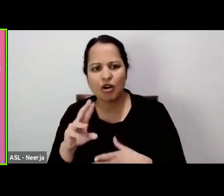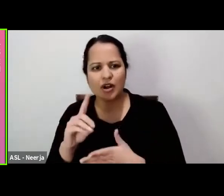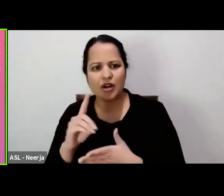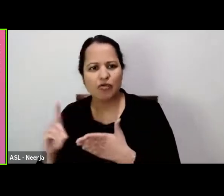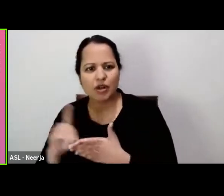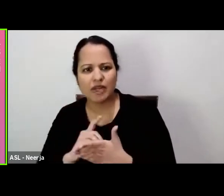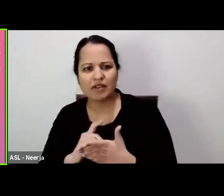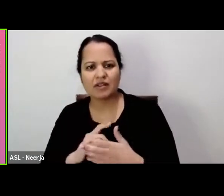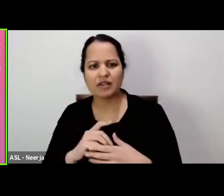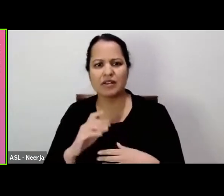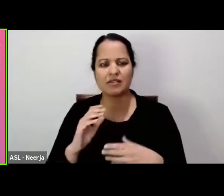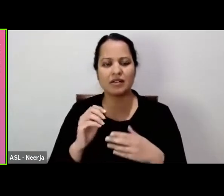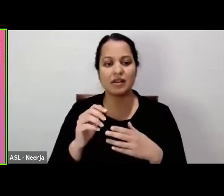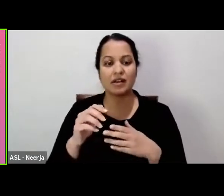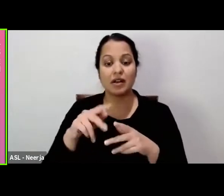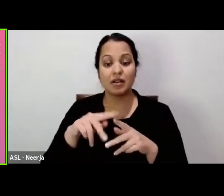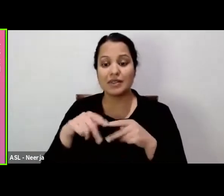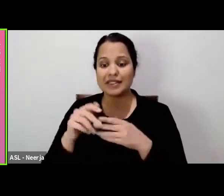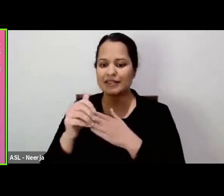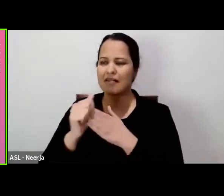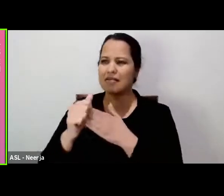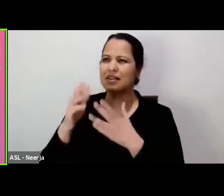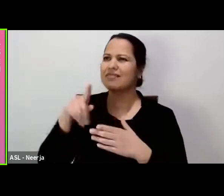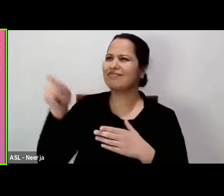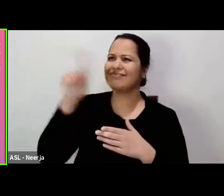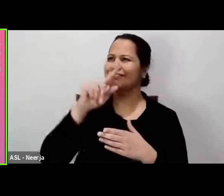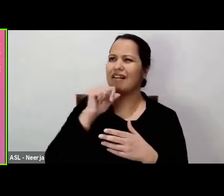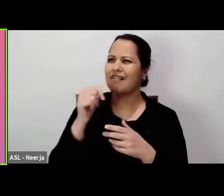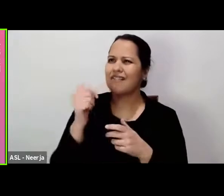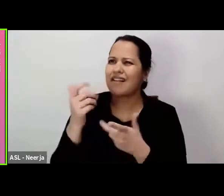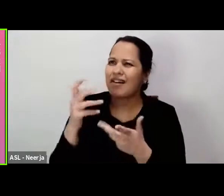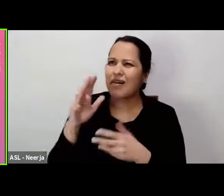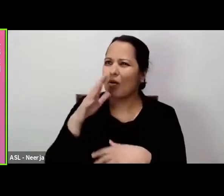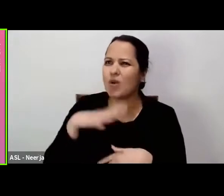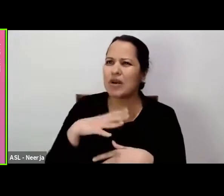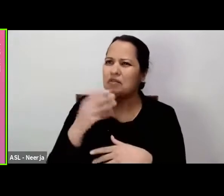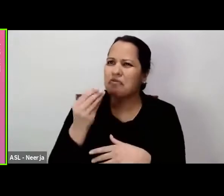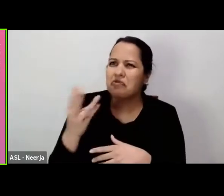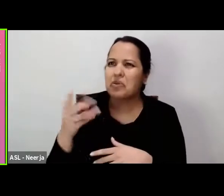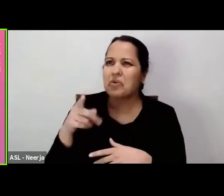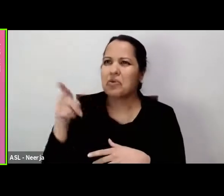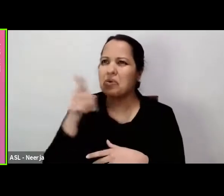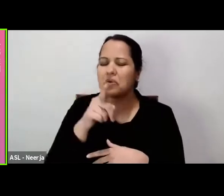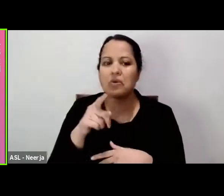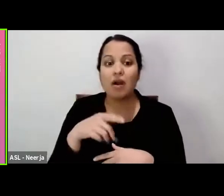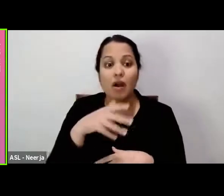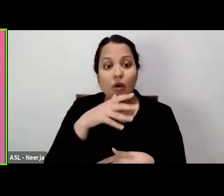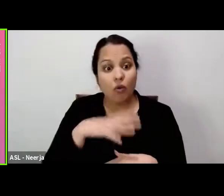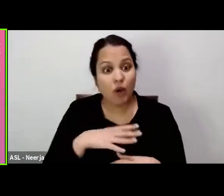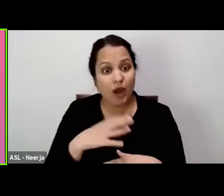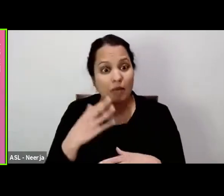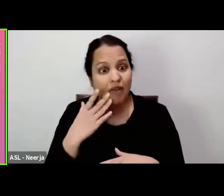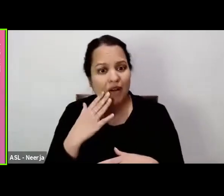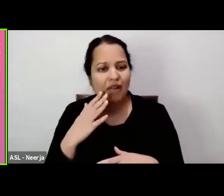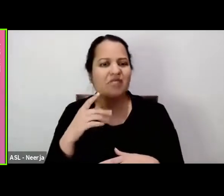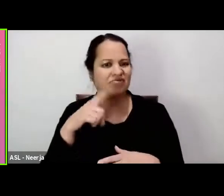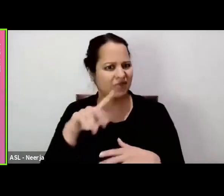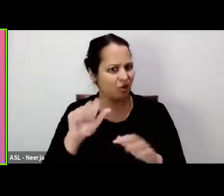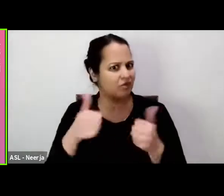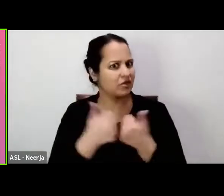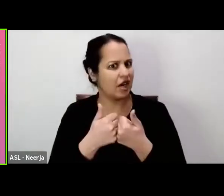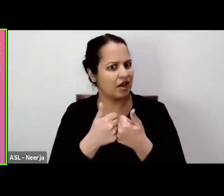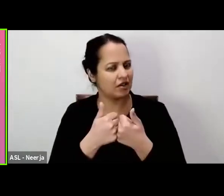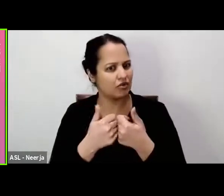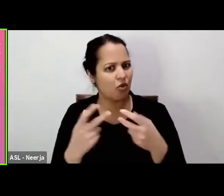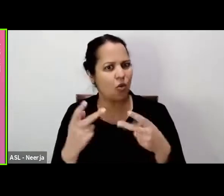leadership. And for women of color, those challenges can even be greater,